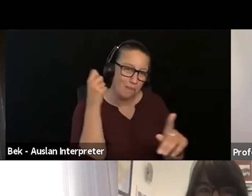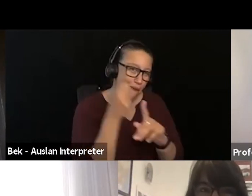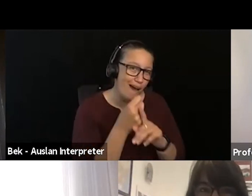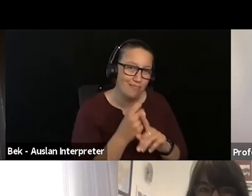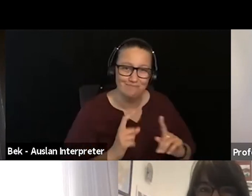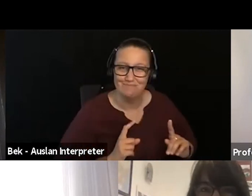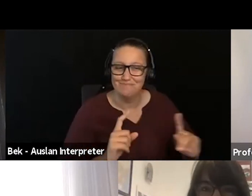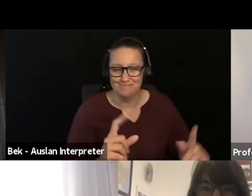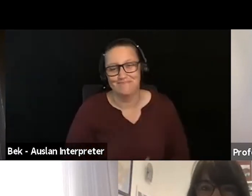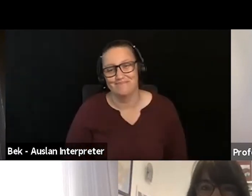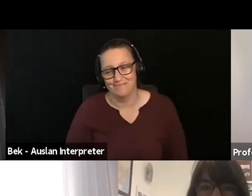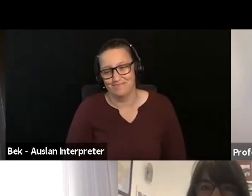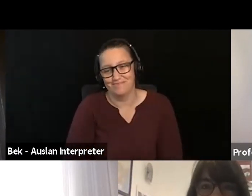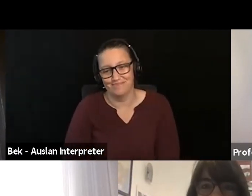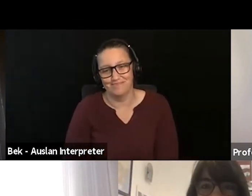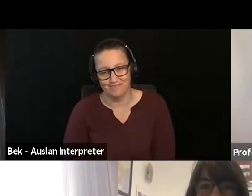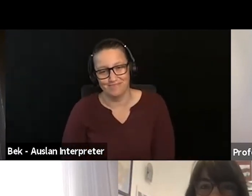this data set?